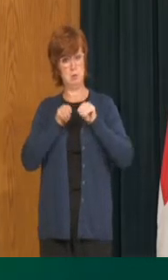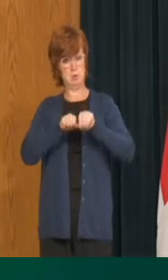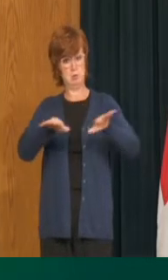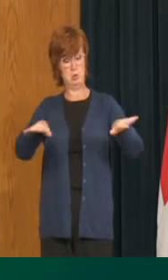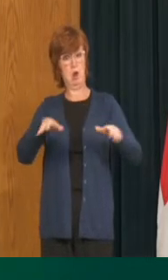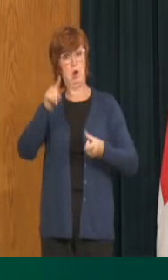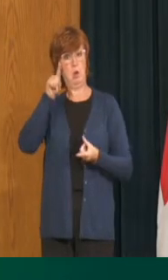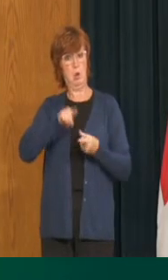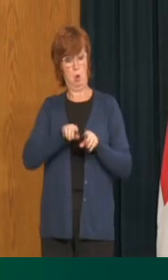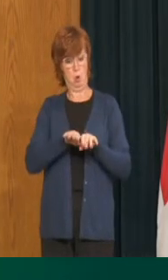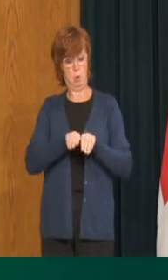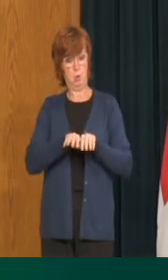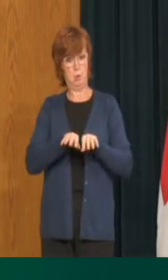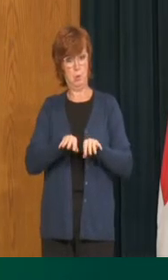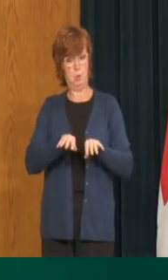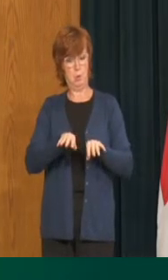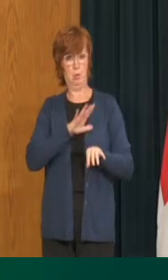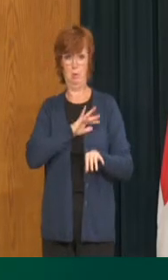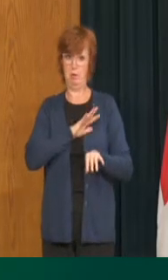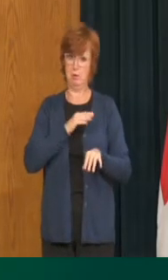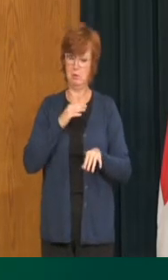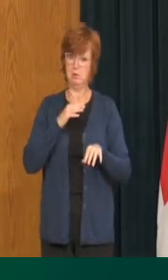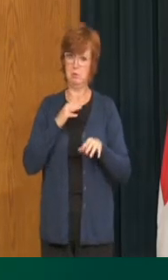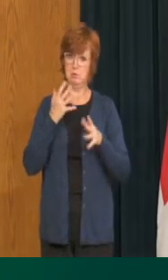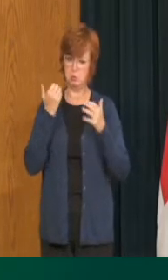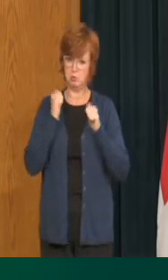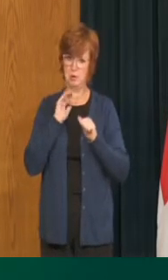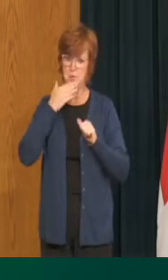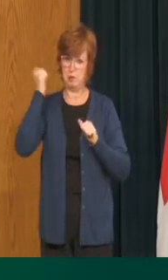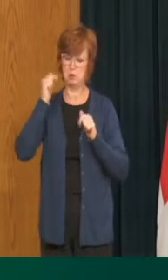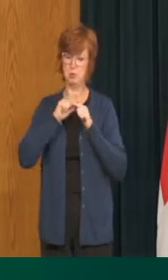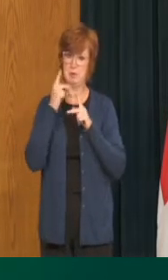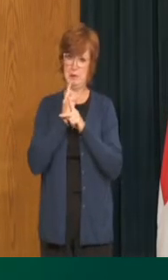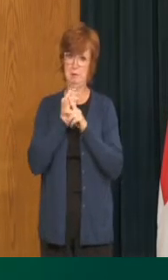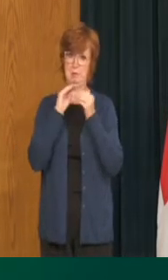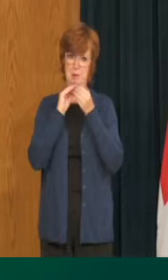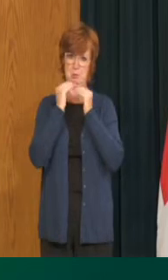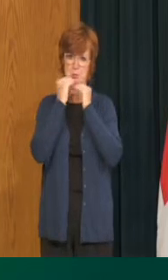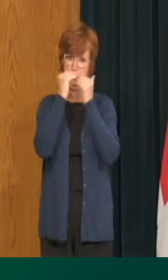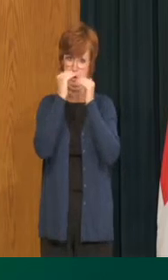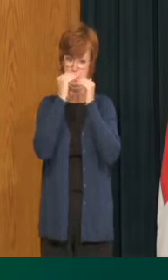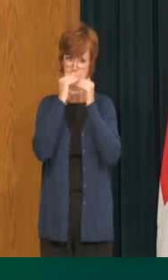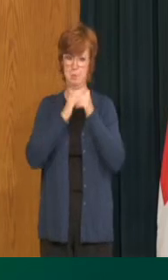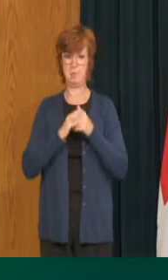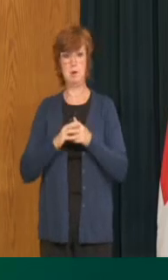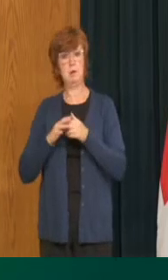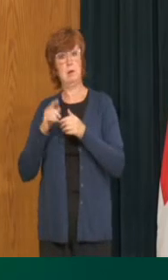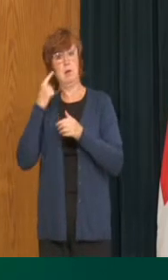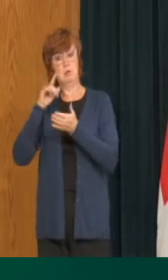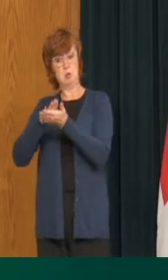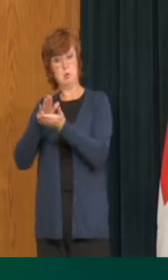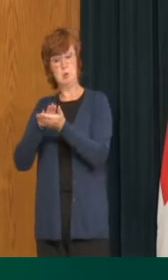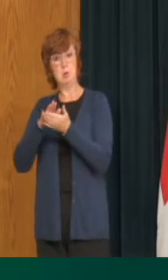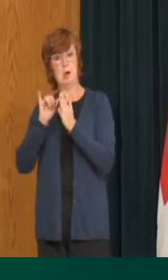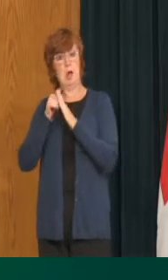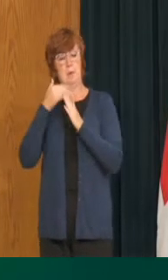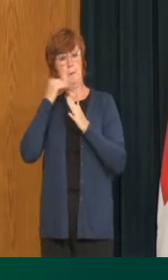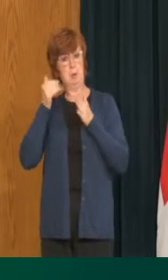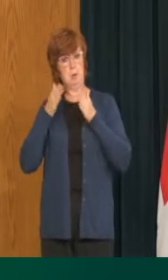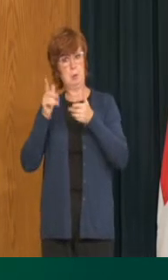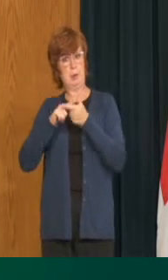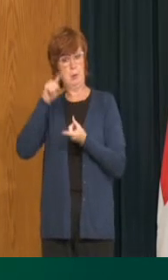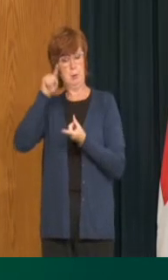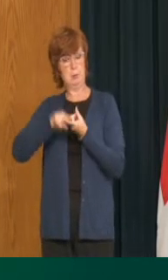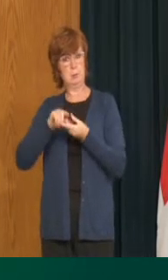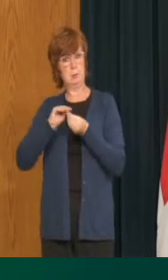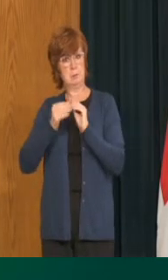can to keep it that way. The best way for us to keep COVID-19 out of our schools is to keep COVID-19